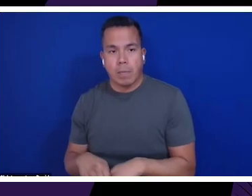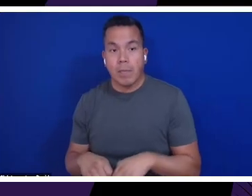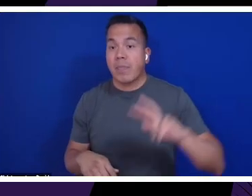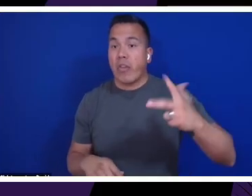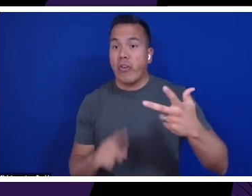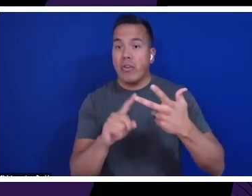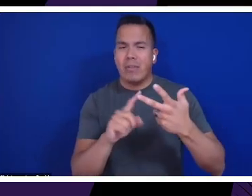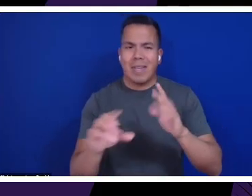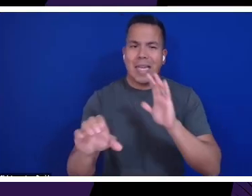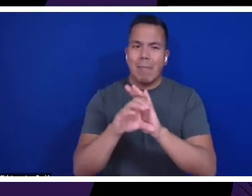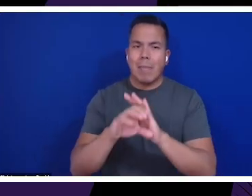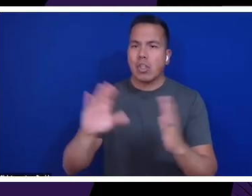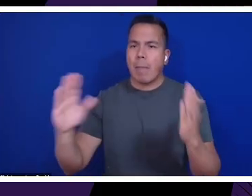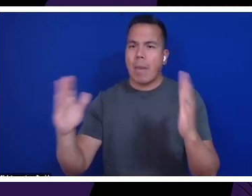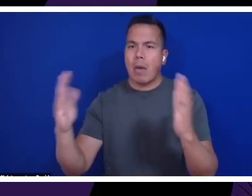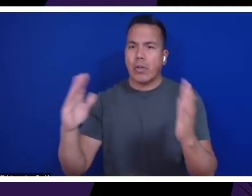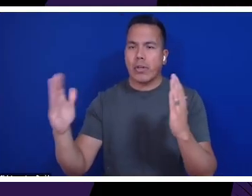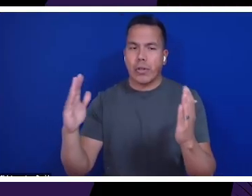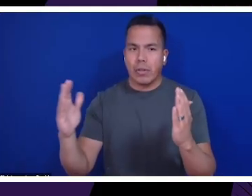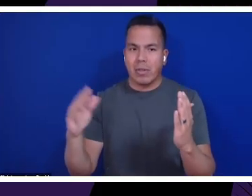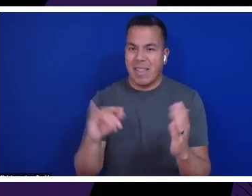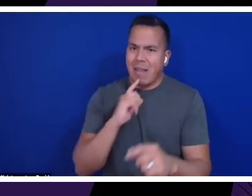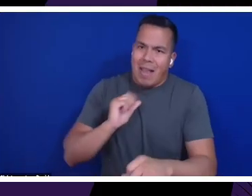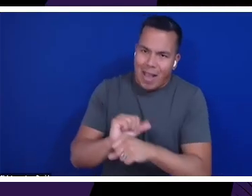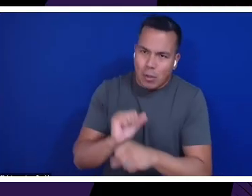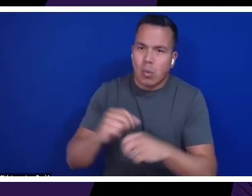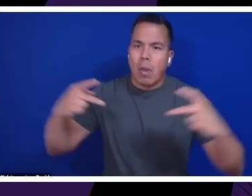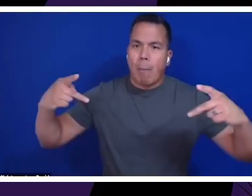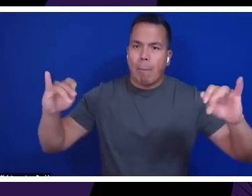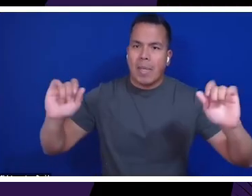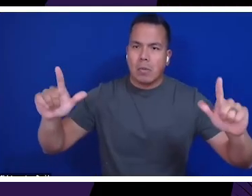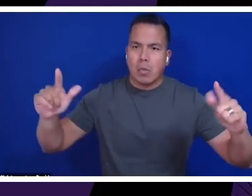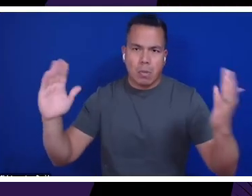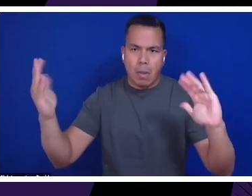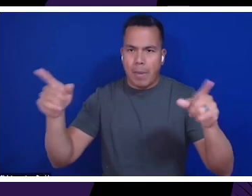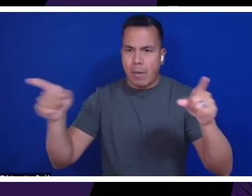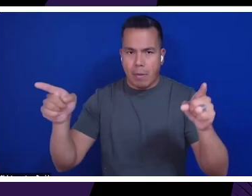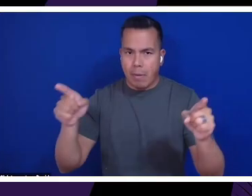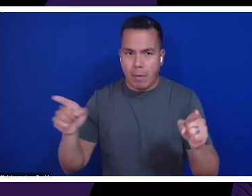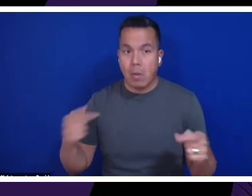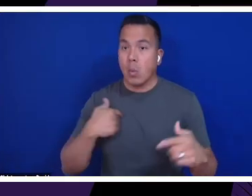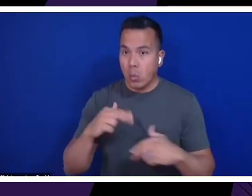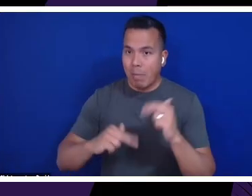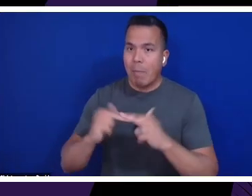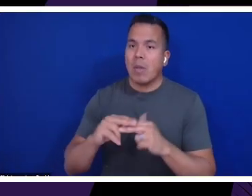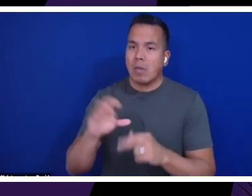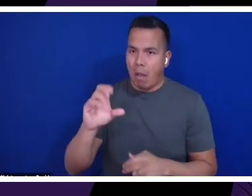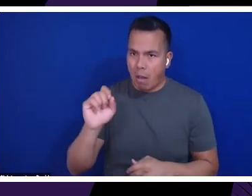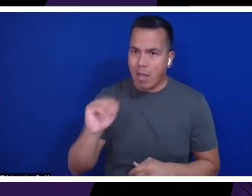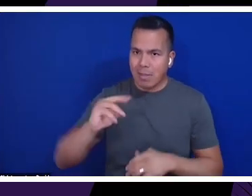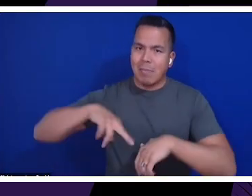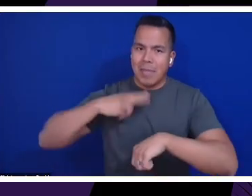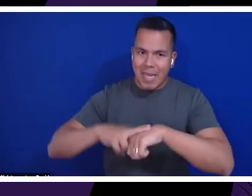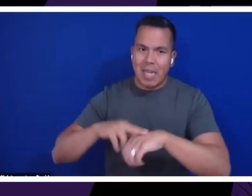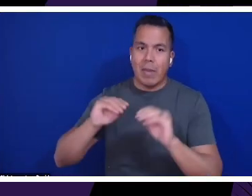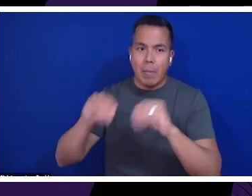comparator. This is where the actual pixel comparison happens. We built a custom native implementation that compares images